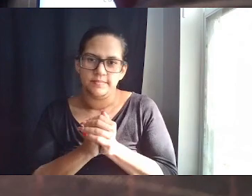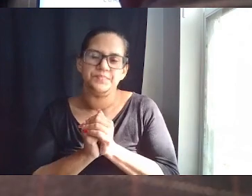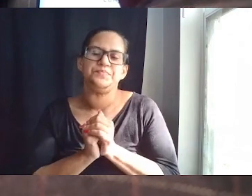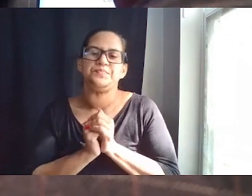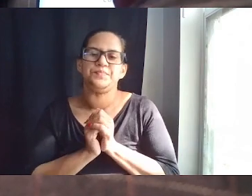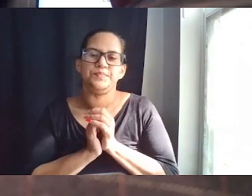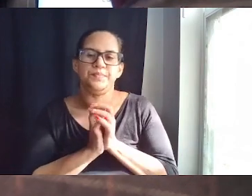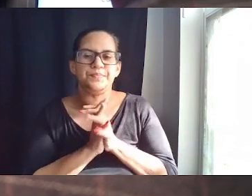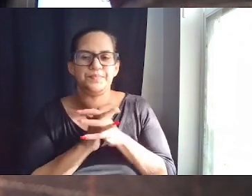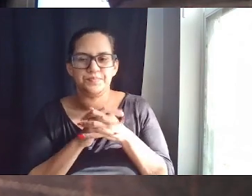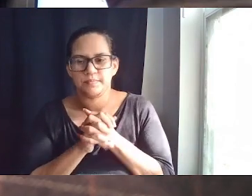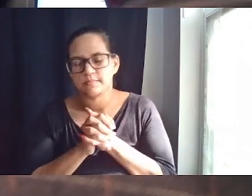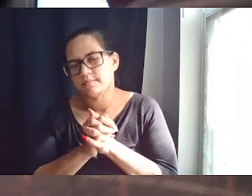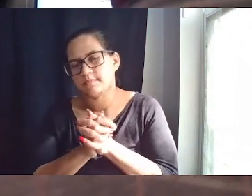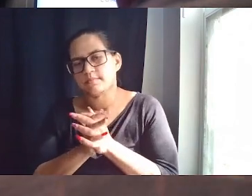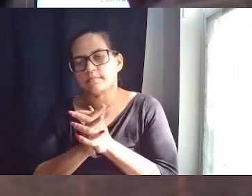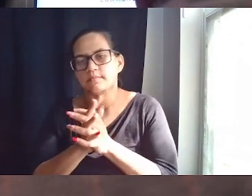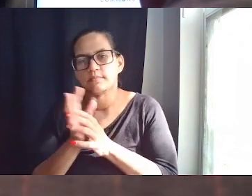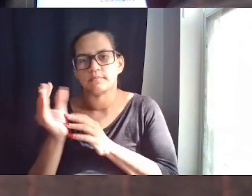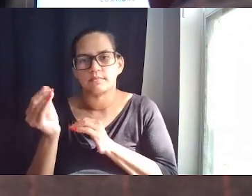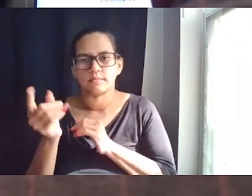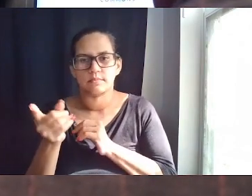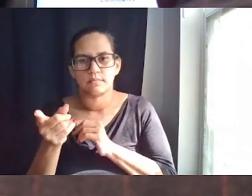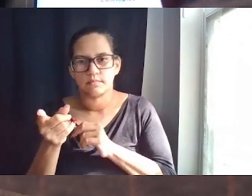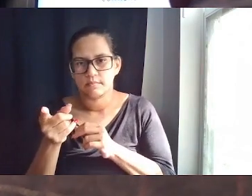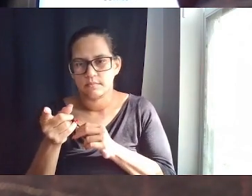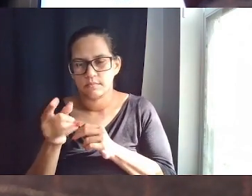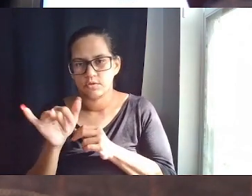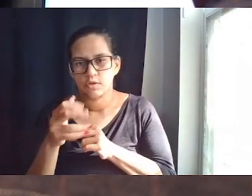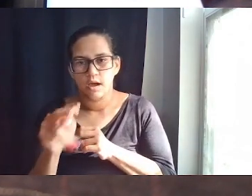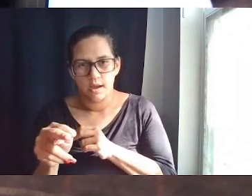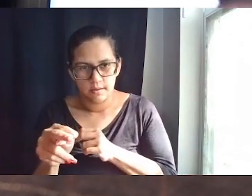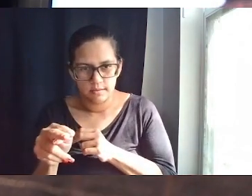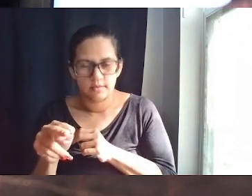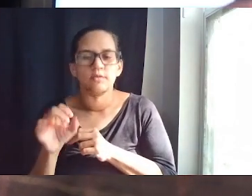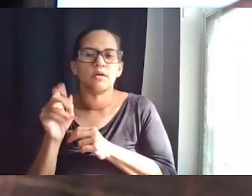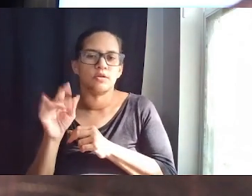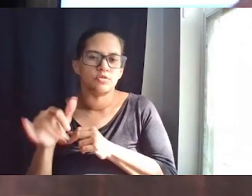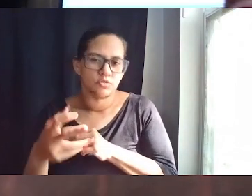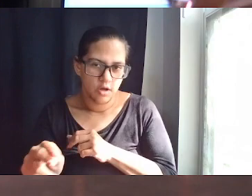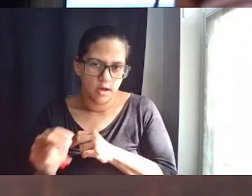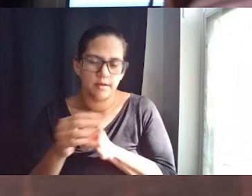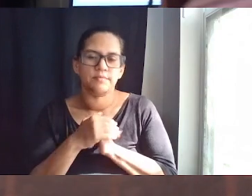And you? John. John? Yes. Okay, so John, you're going to come.